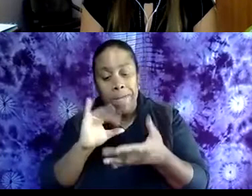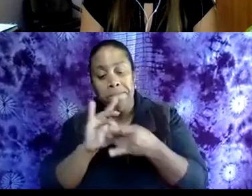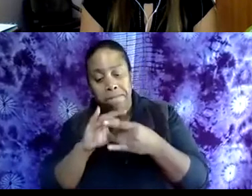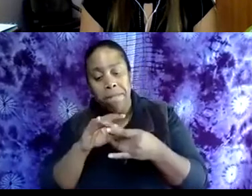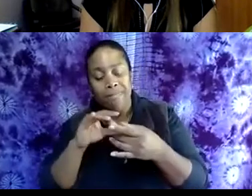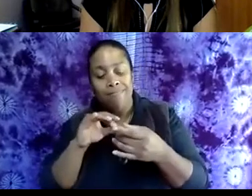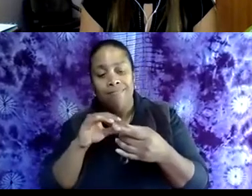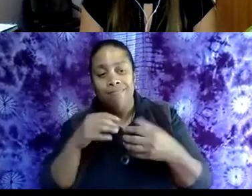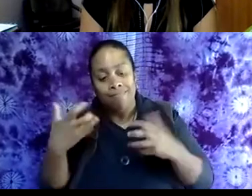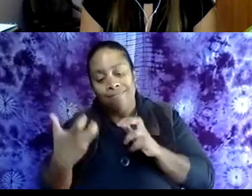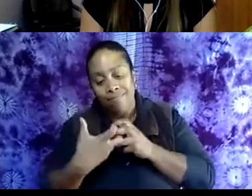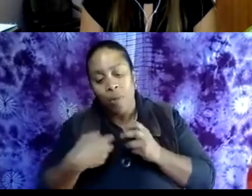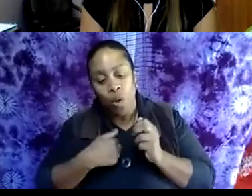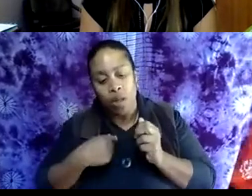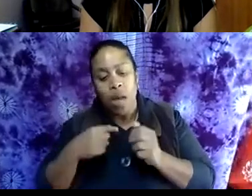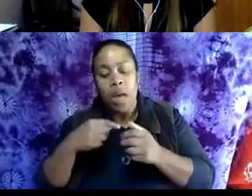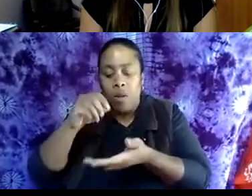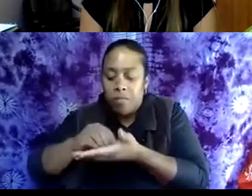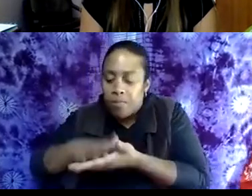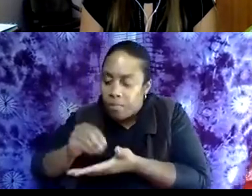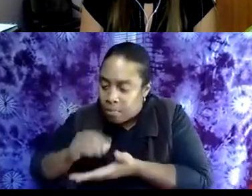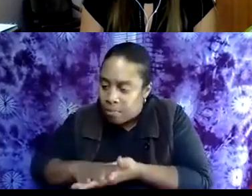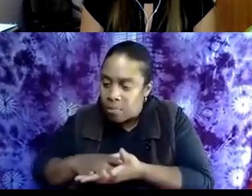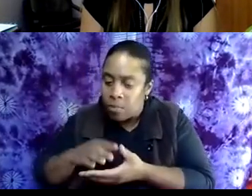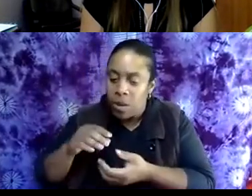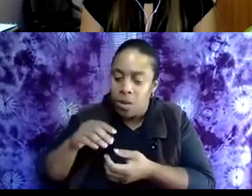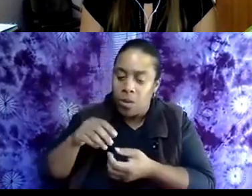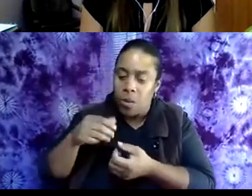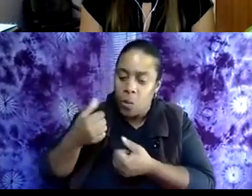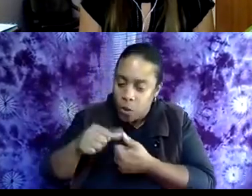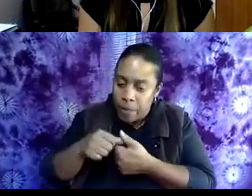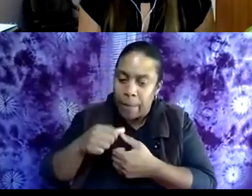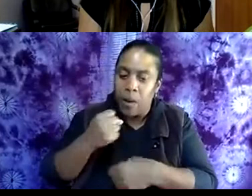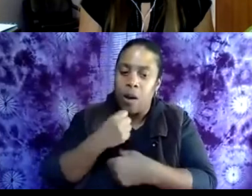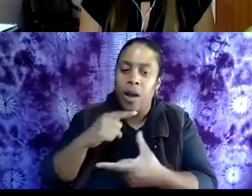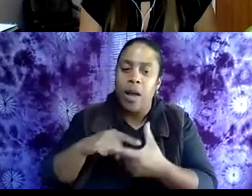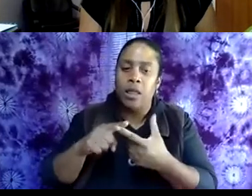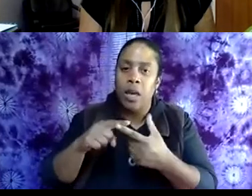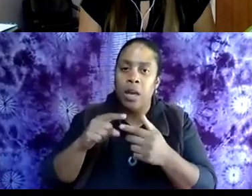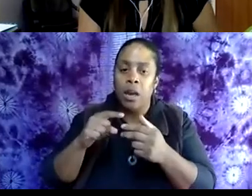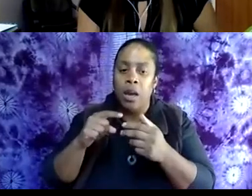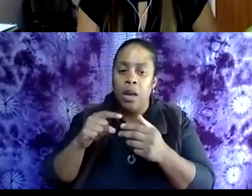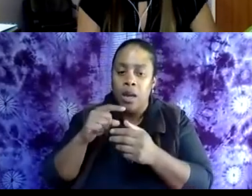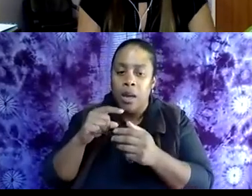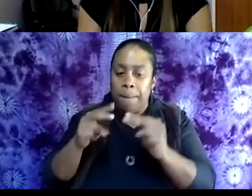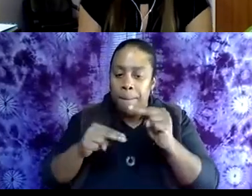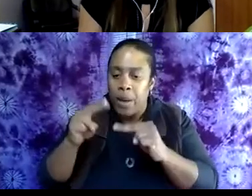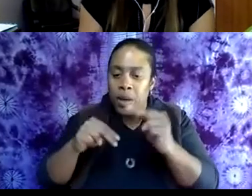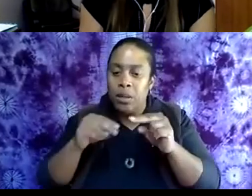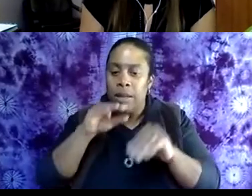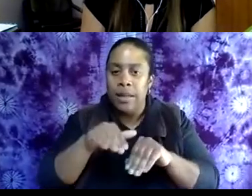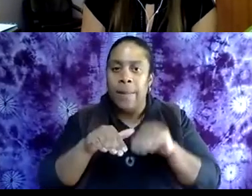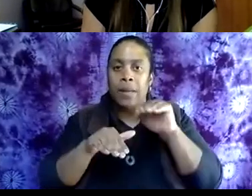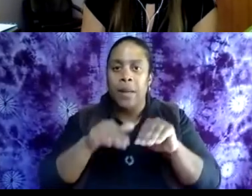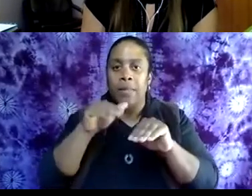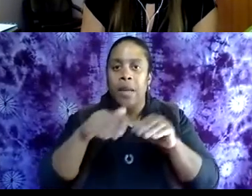and then put it in a document, paste it there, and create a step-by-step plan for protection. That's